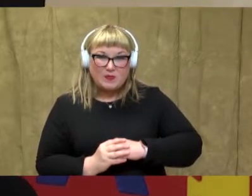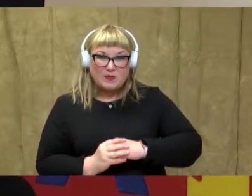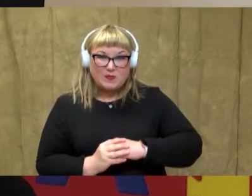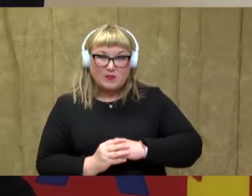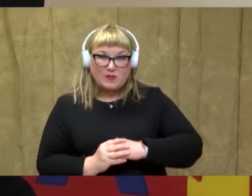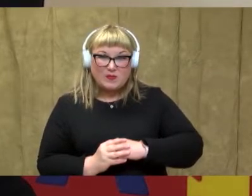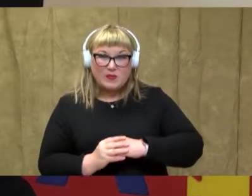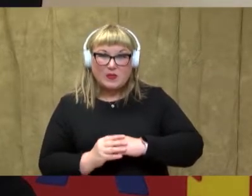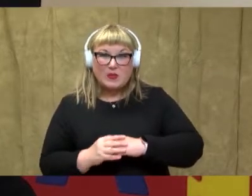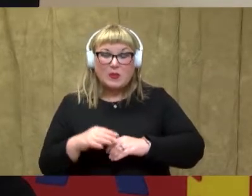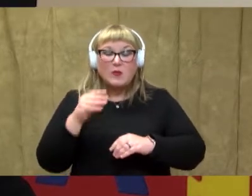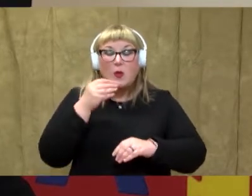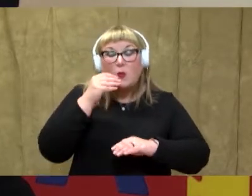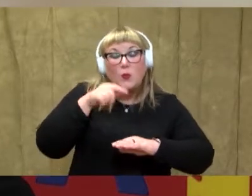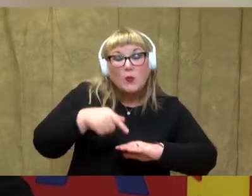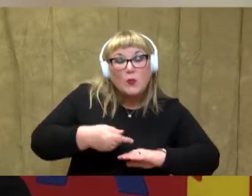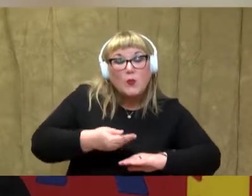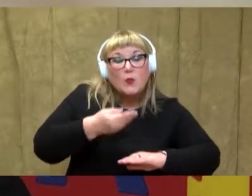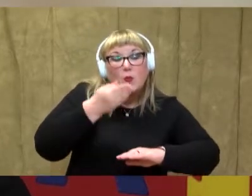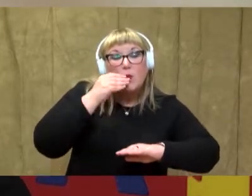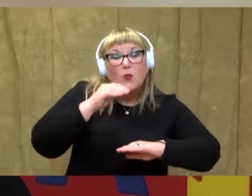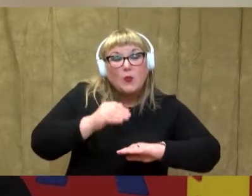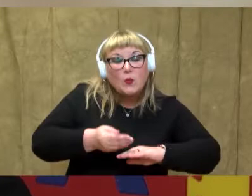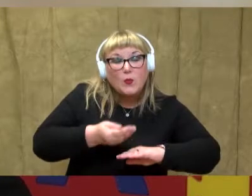They dip and they sip,